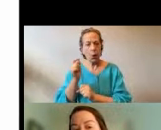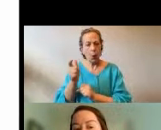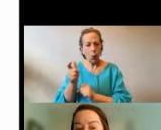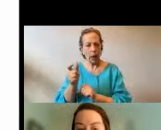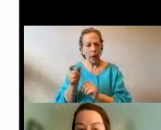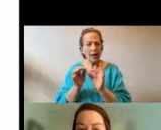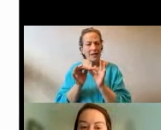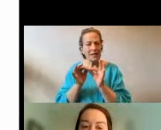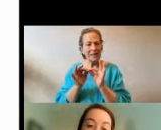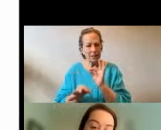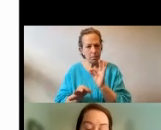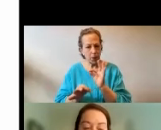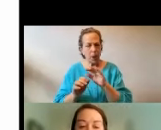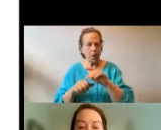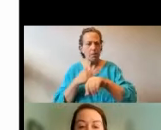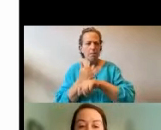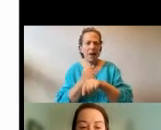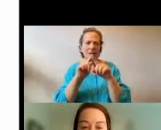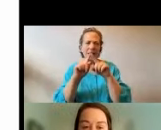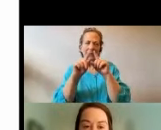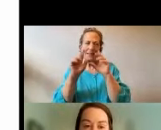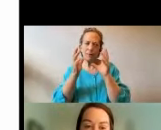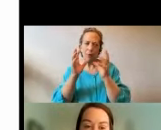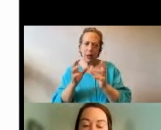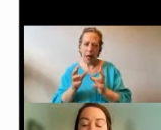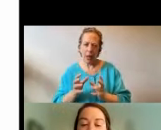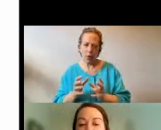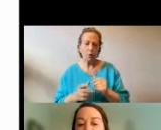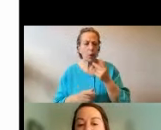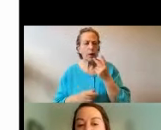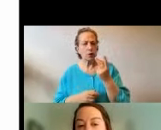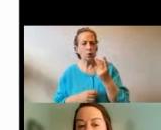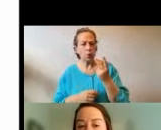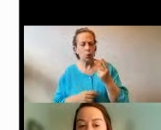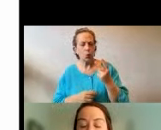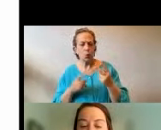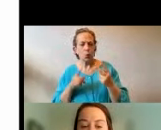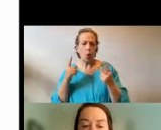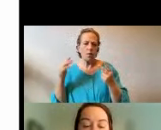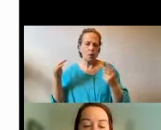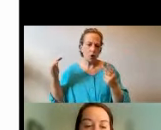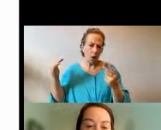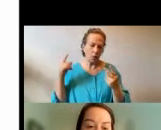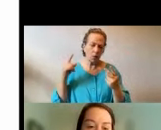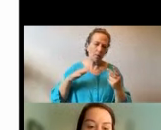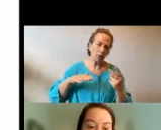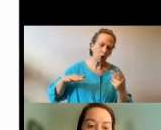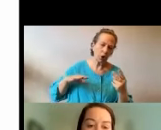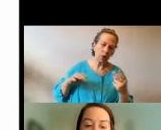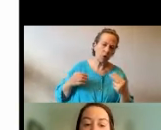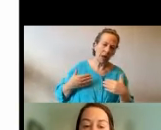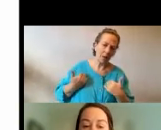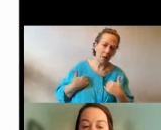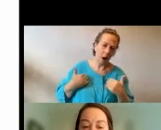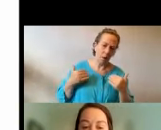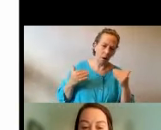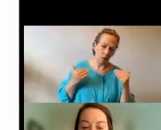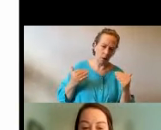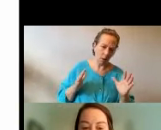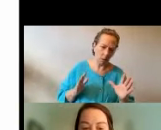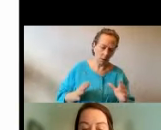different categories. So there's two screening tools here, one for adults and one for children and young adults. But a few